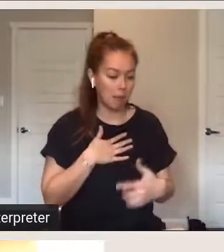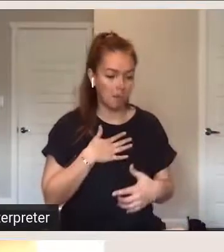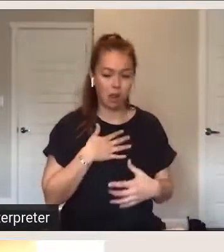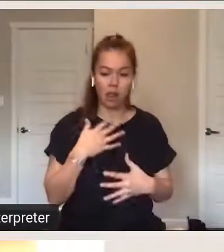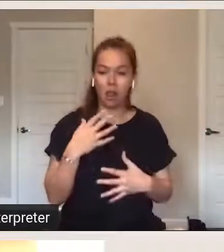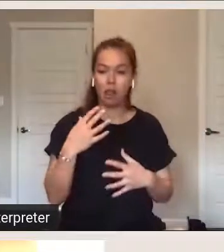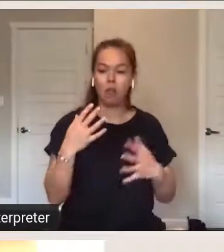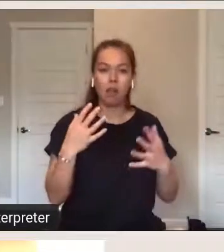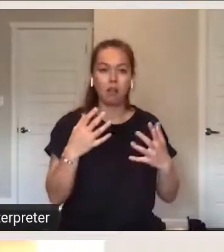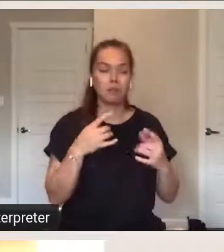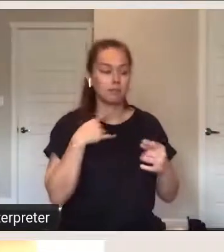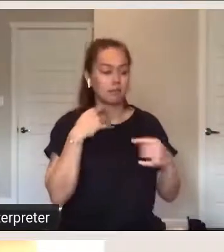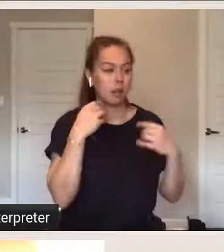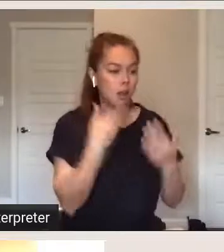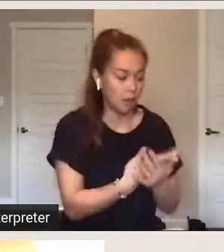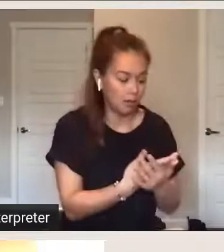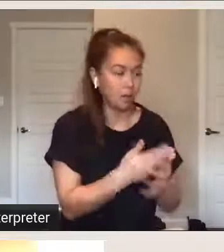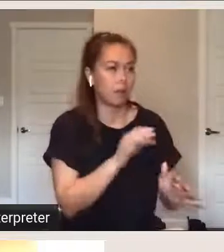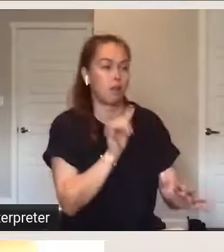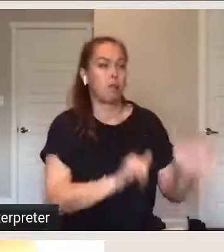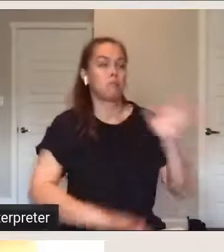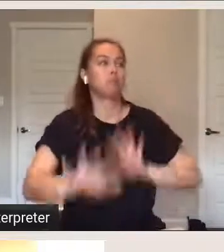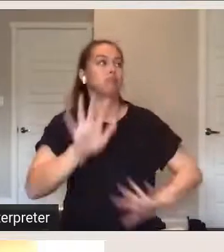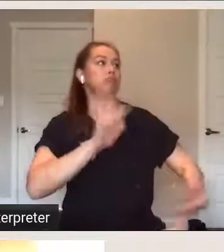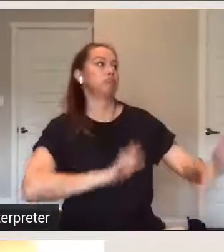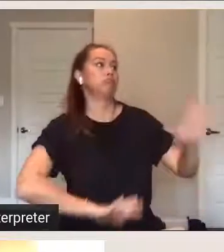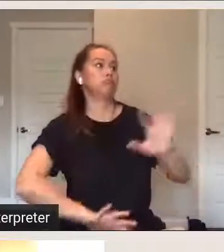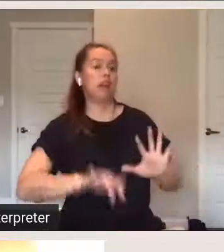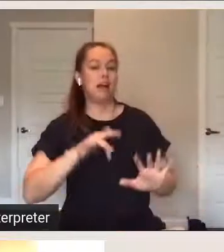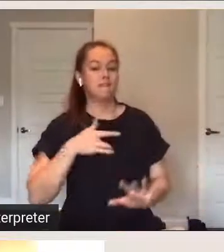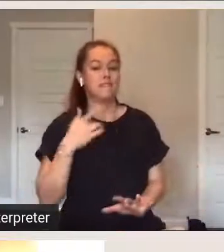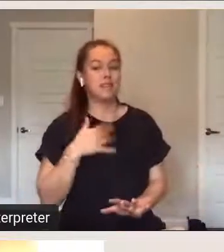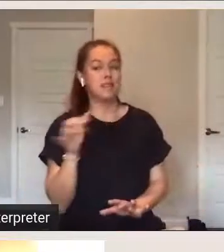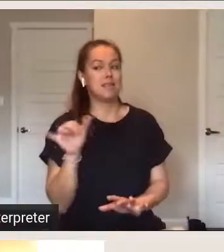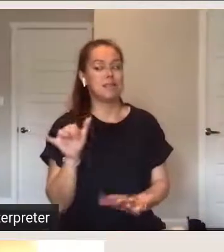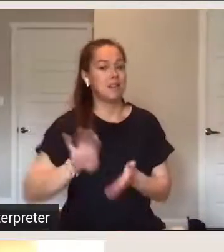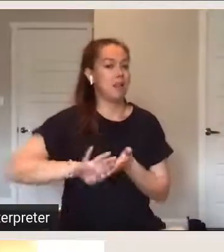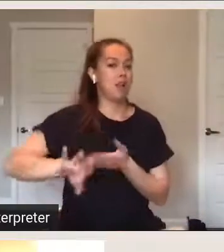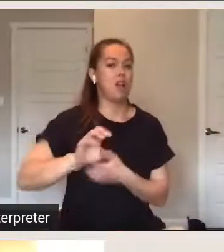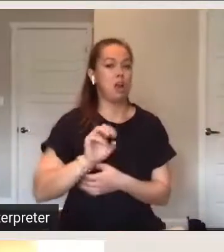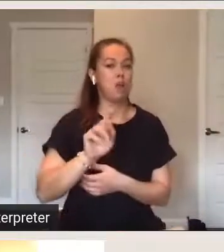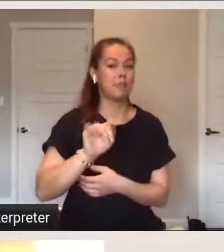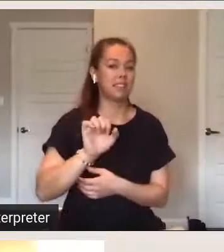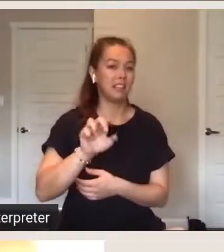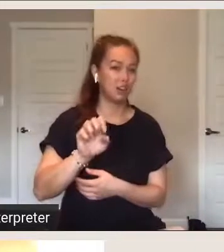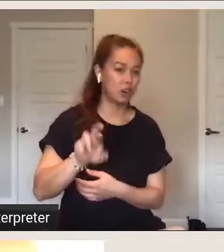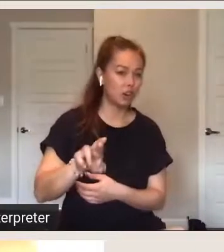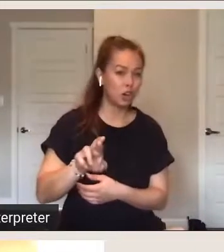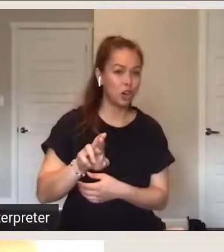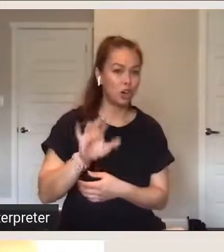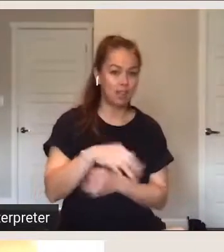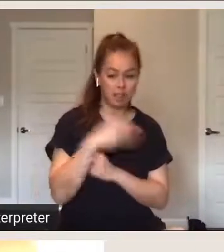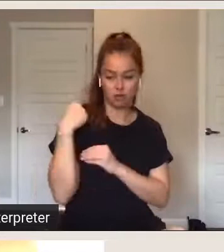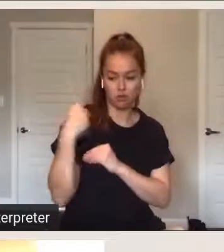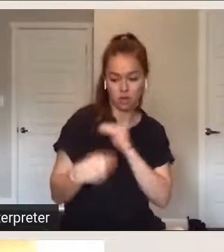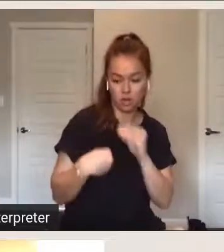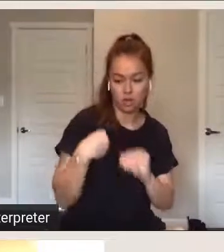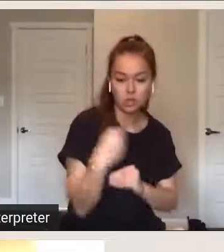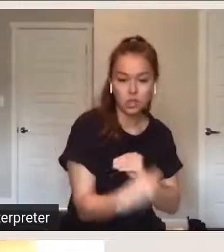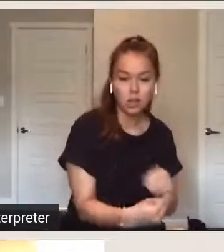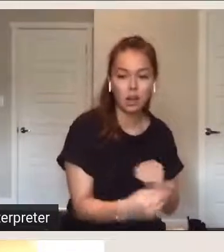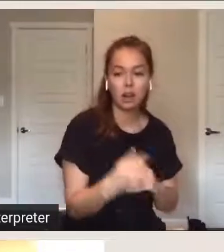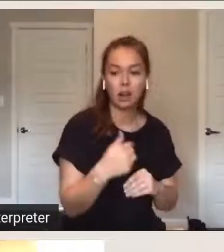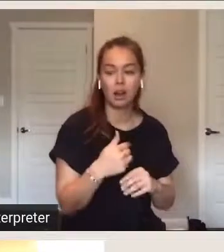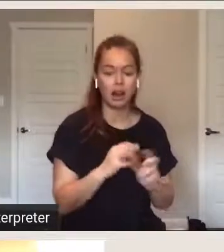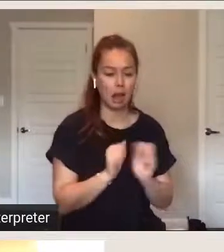so aware of like this tradition, this experience that feels very almost like pedantic in the way that you're